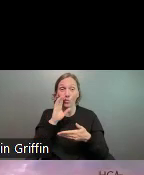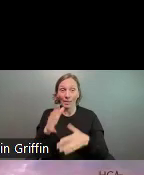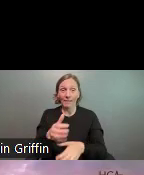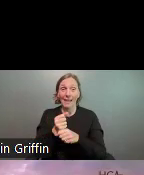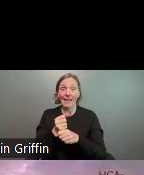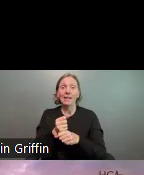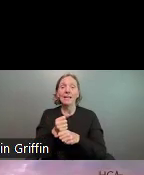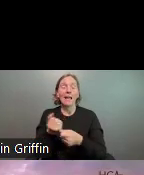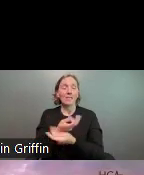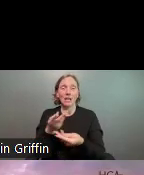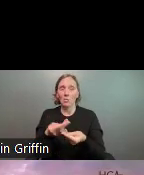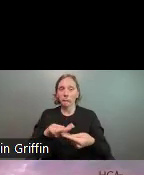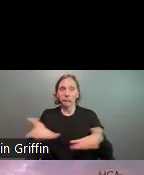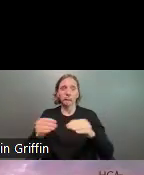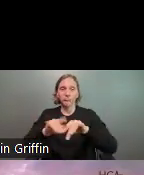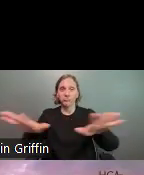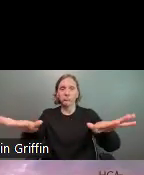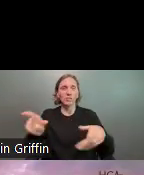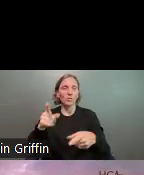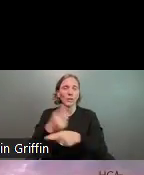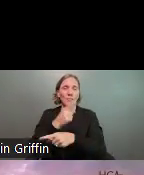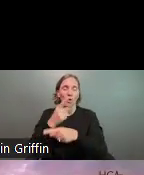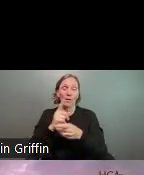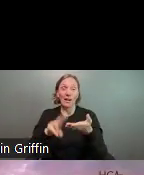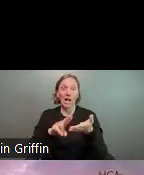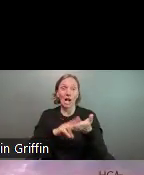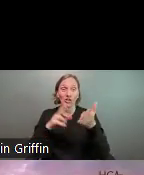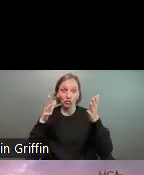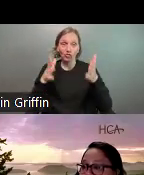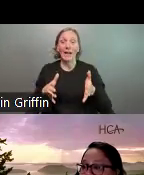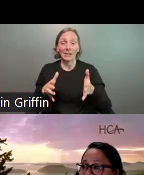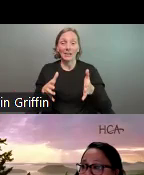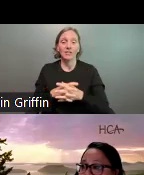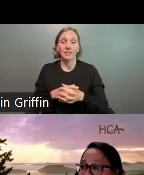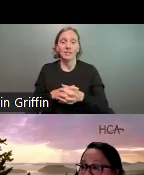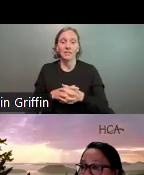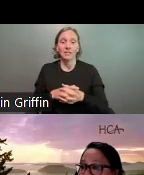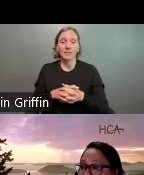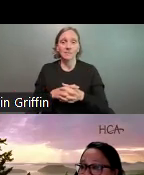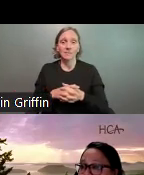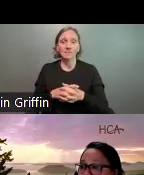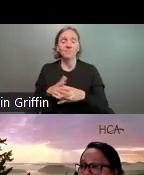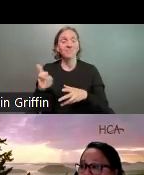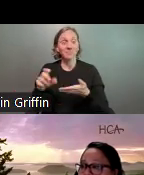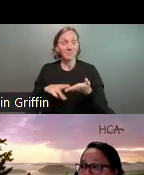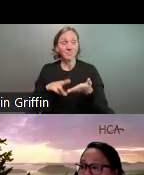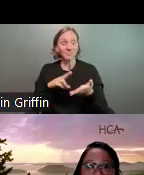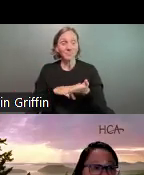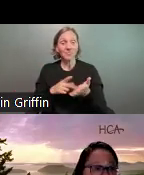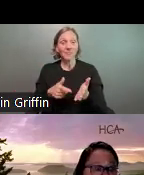disseminated to the appropriate contractor who will get back to you. Any contract that required